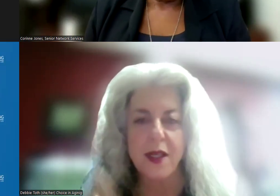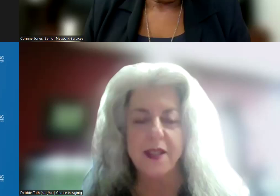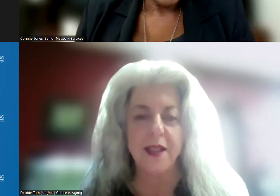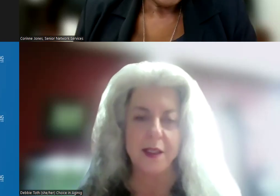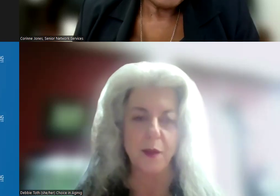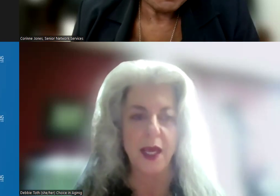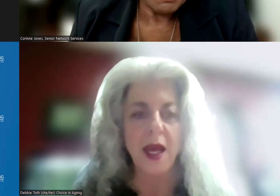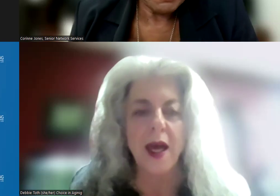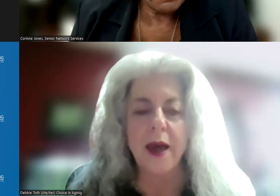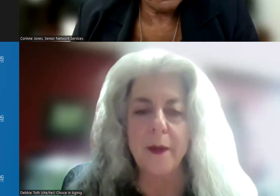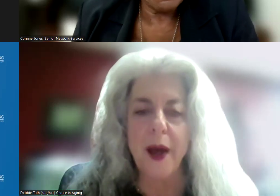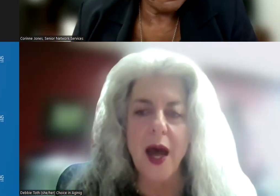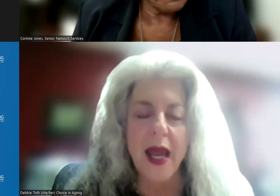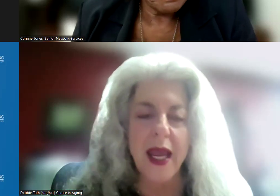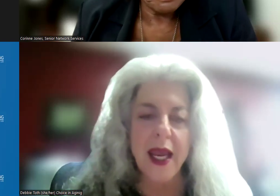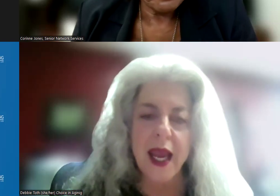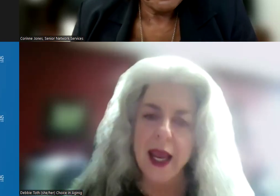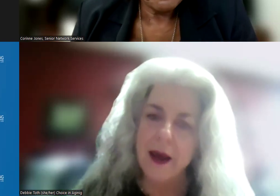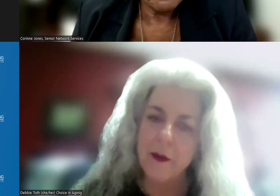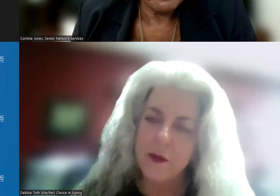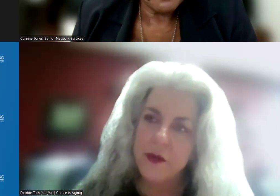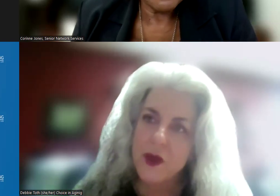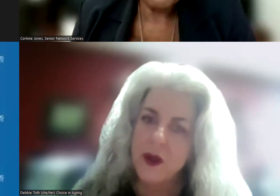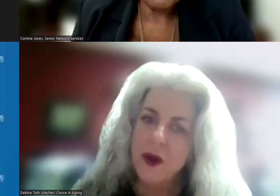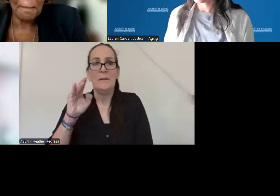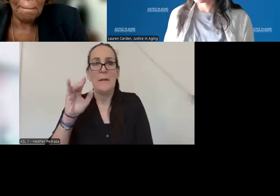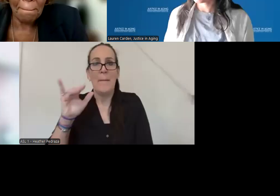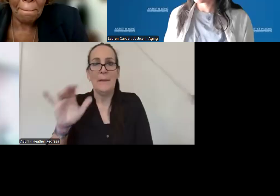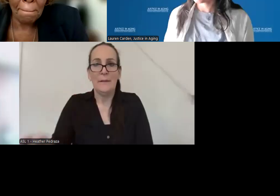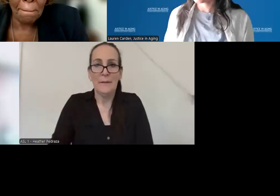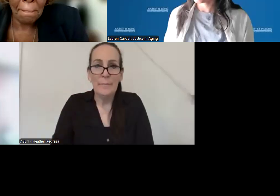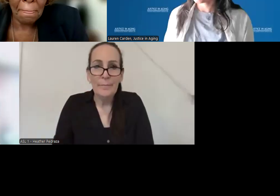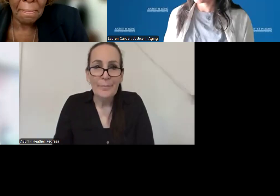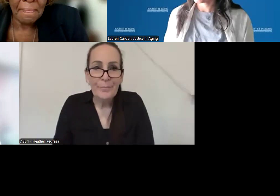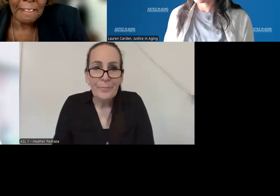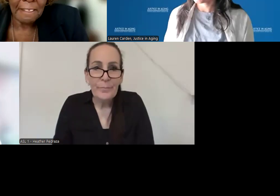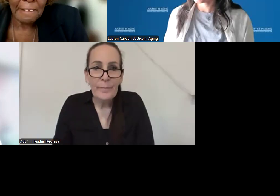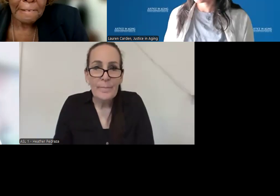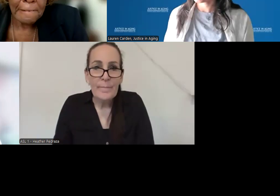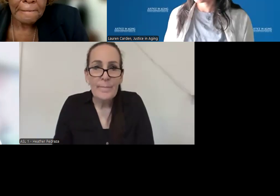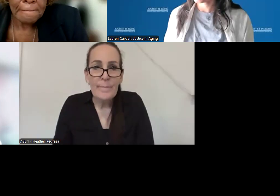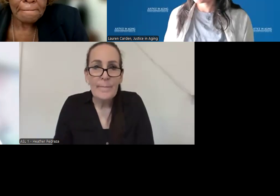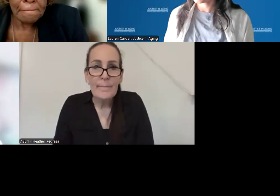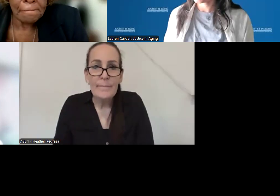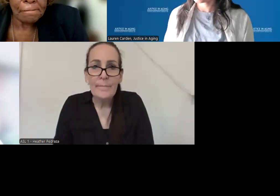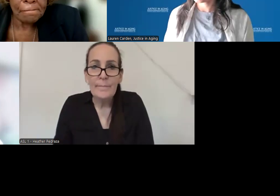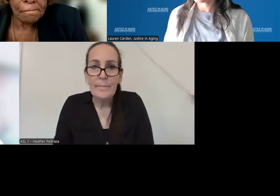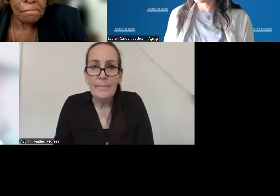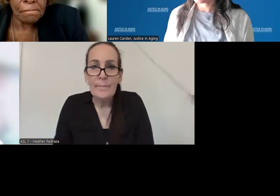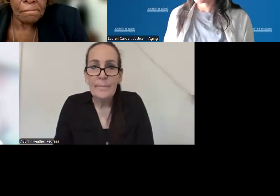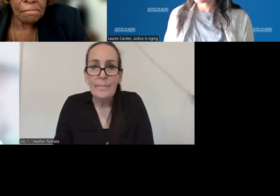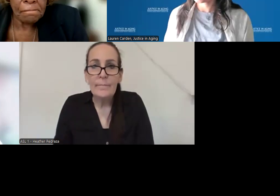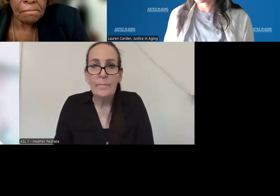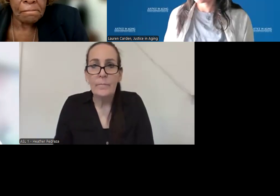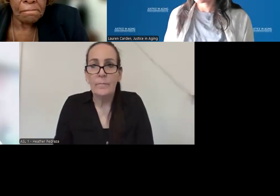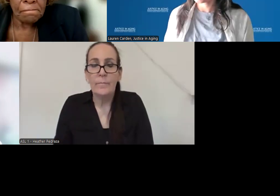So that's me. I am wanting to first, thank you both